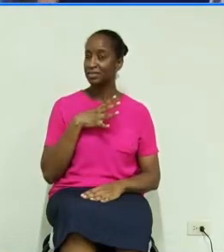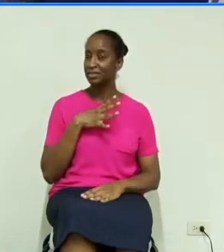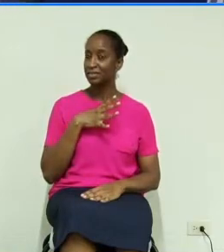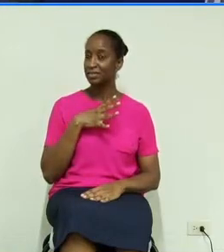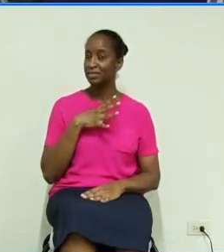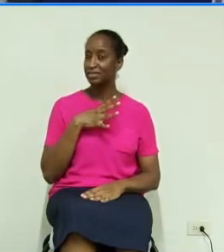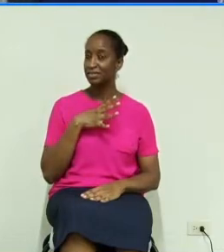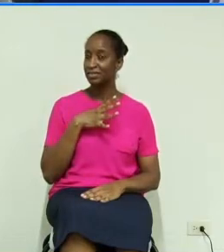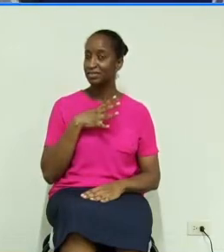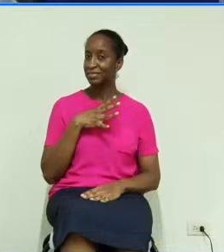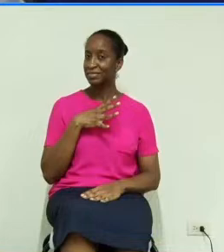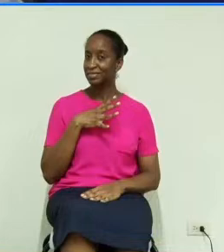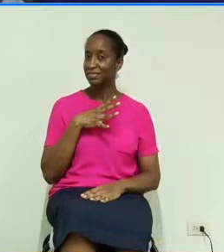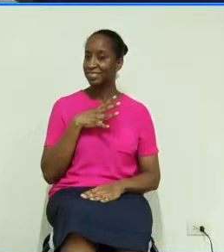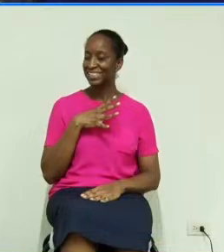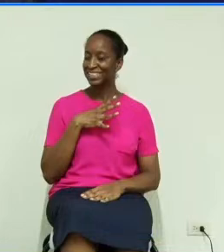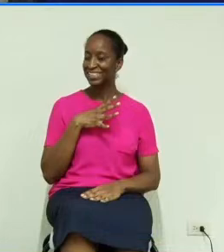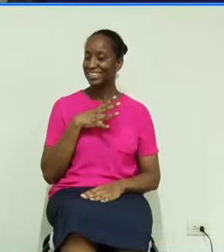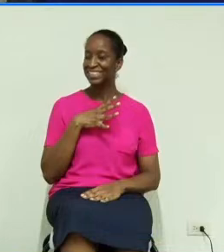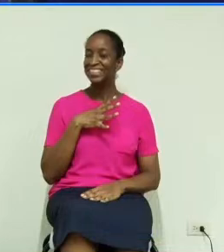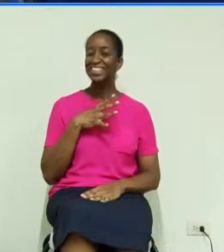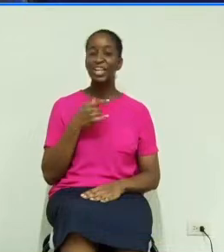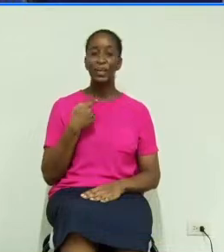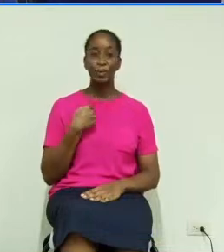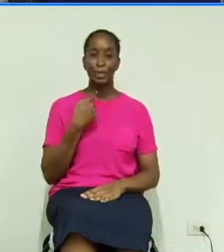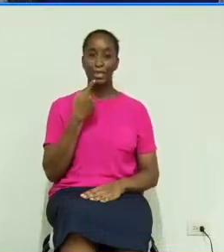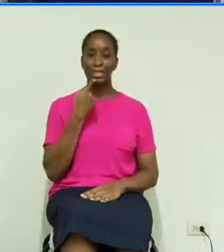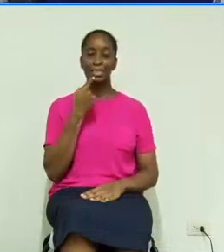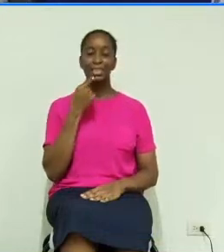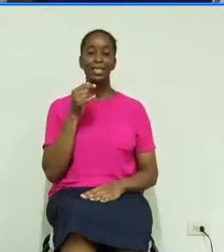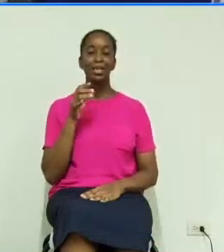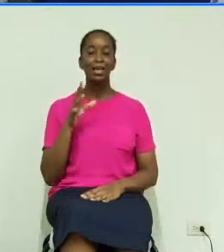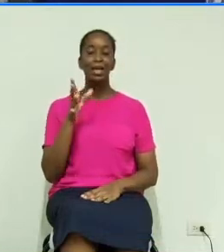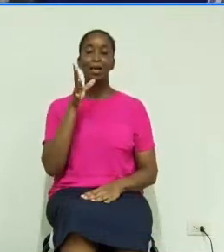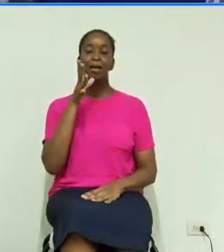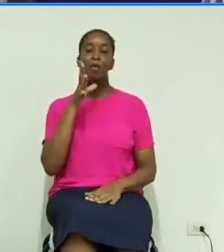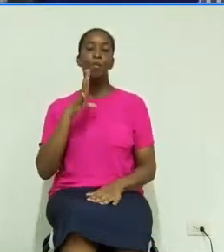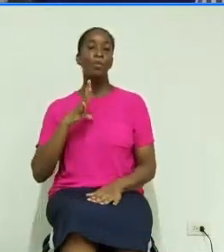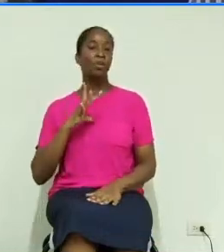earned in a very particular kind of way because of a sir. So,